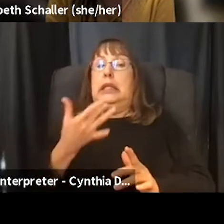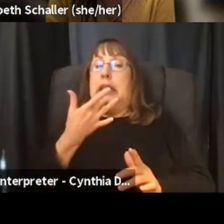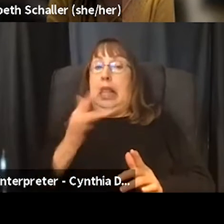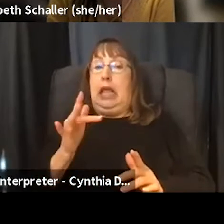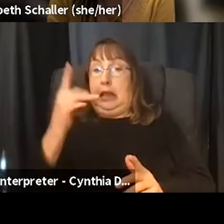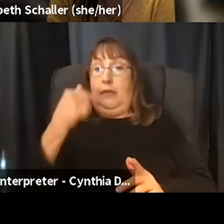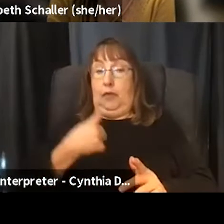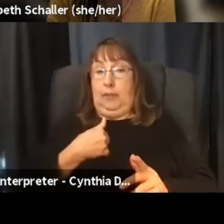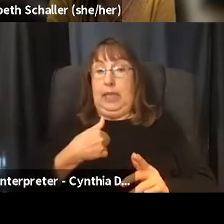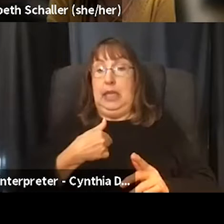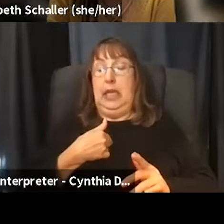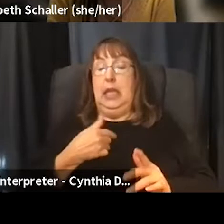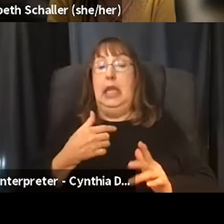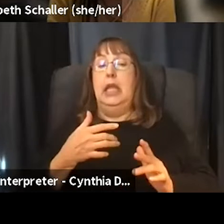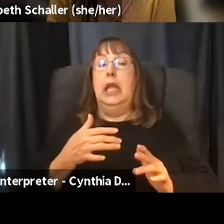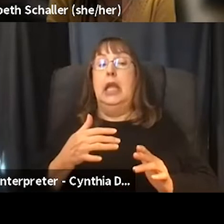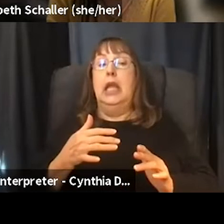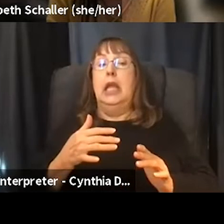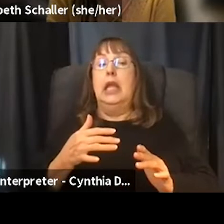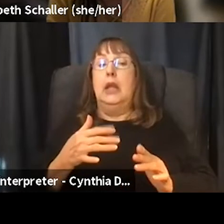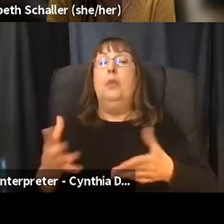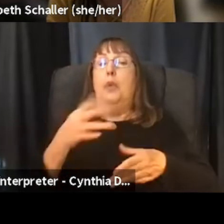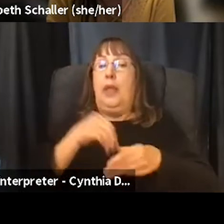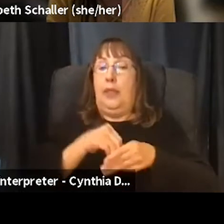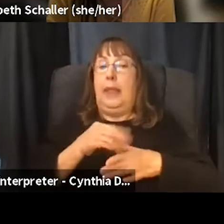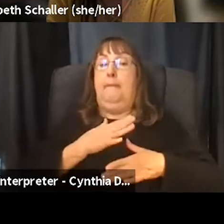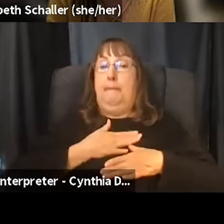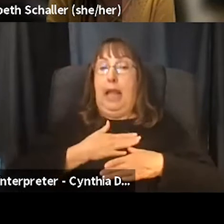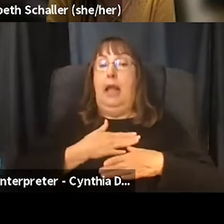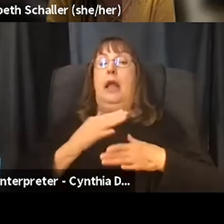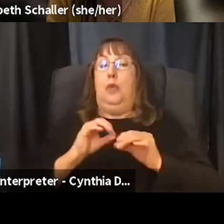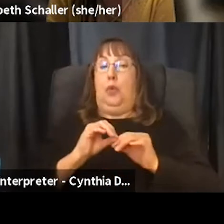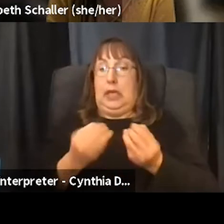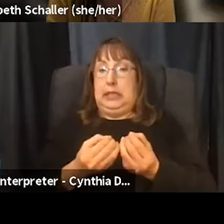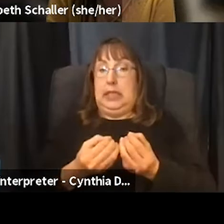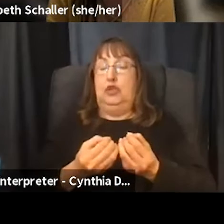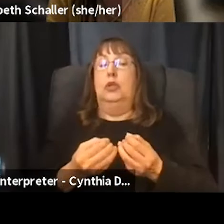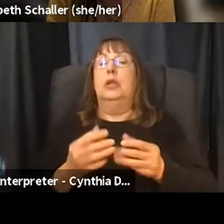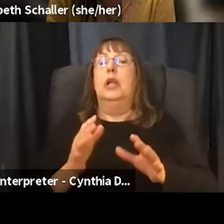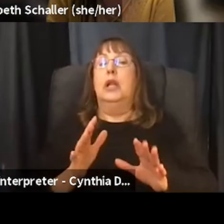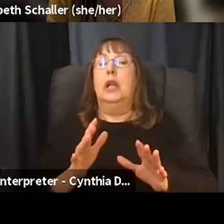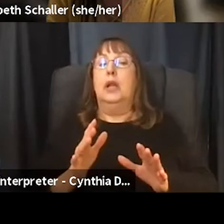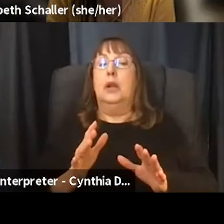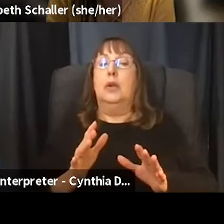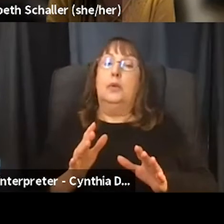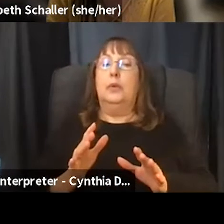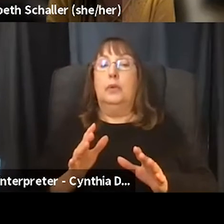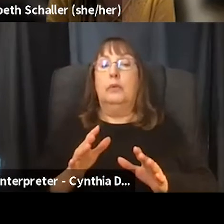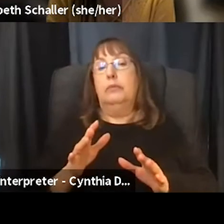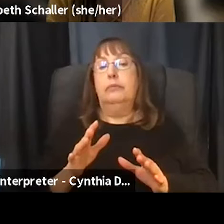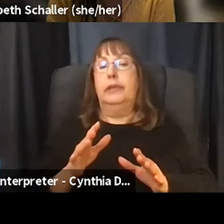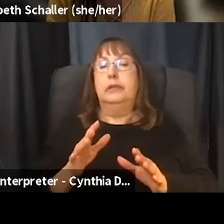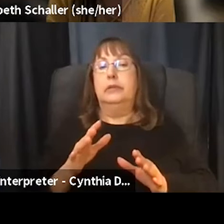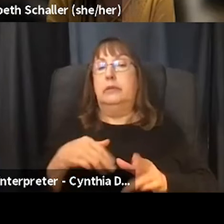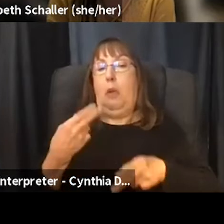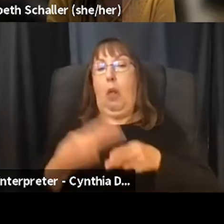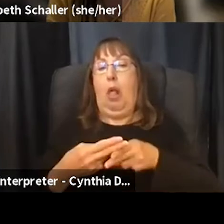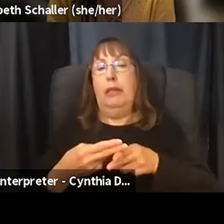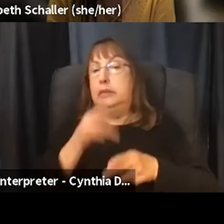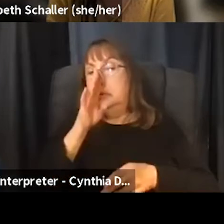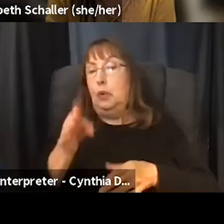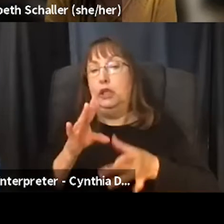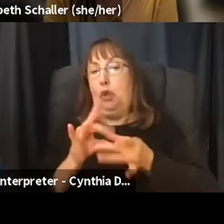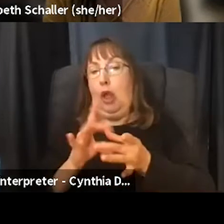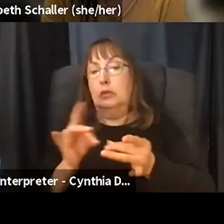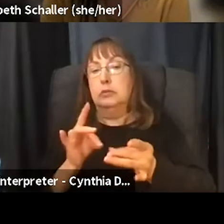me, within my organization, we call it straight talk, where it's just you get to the